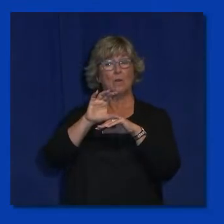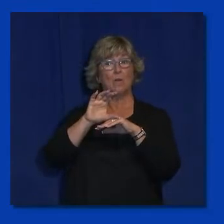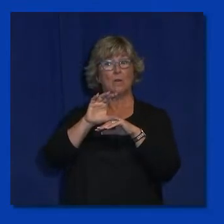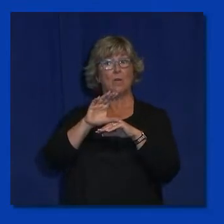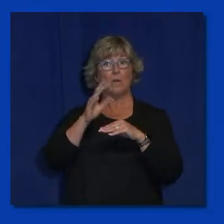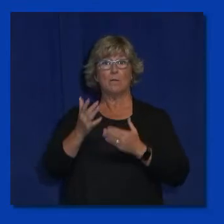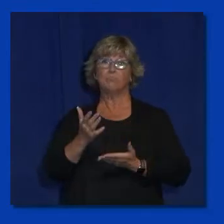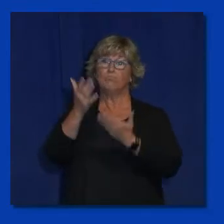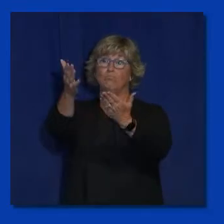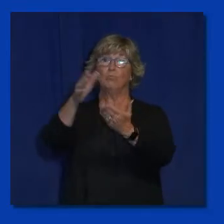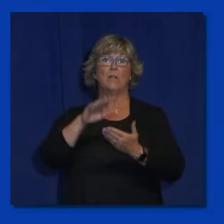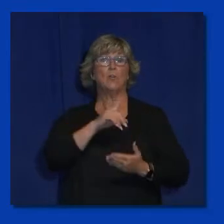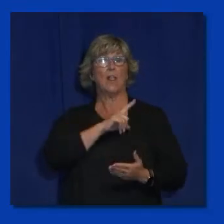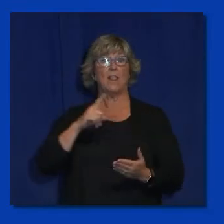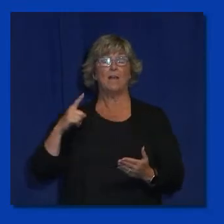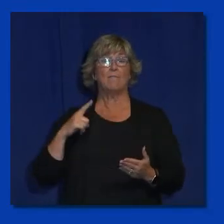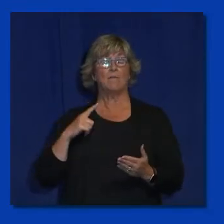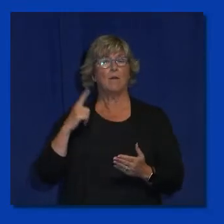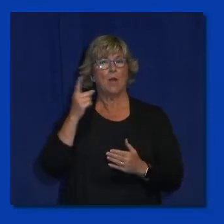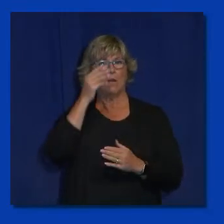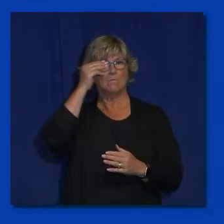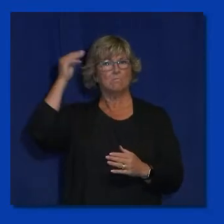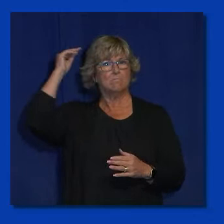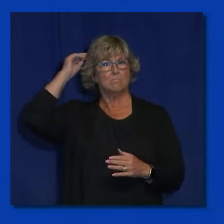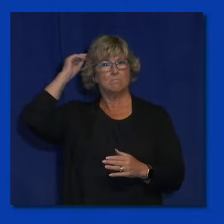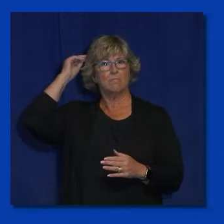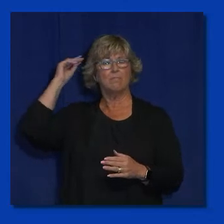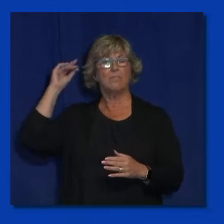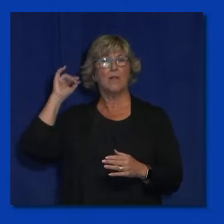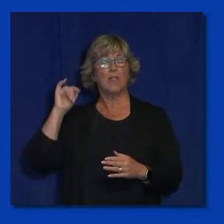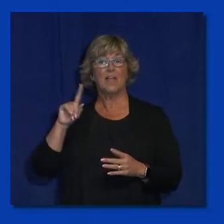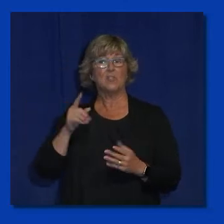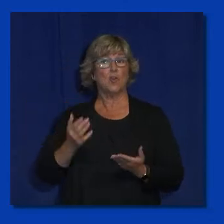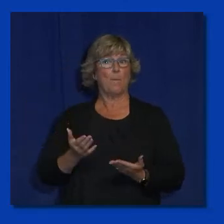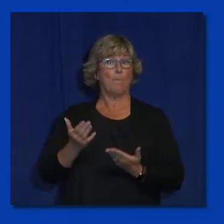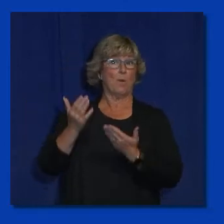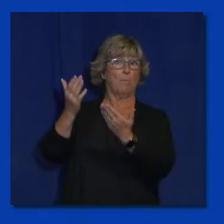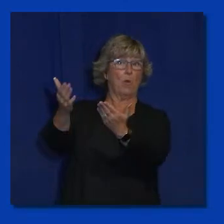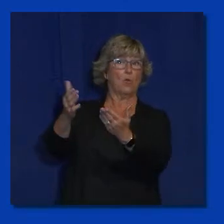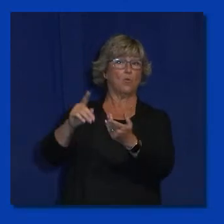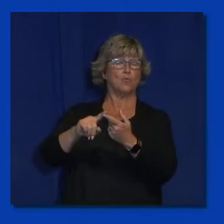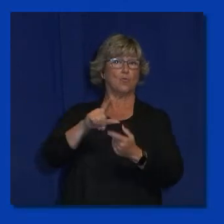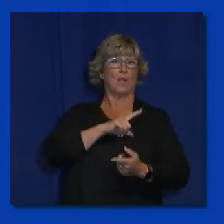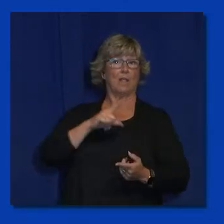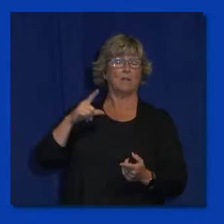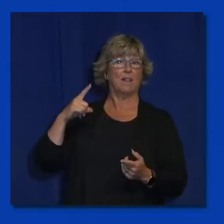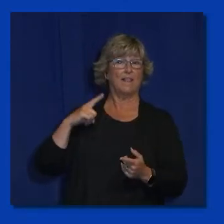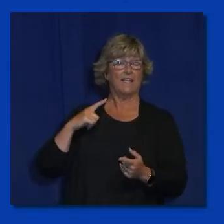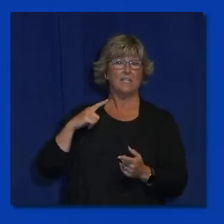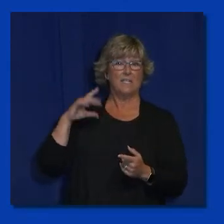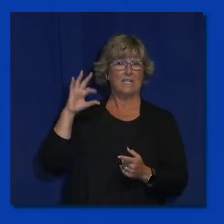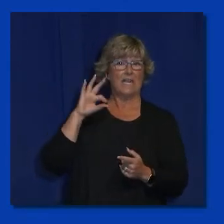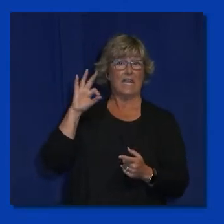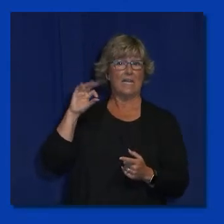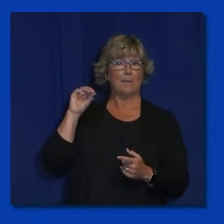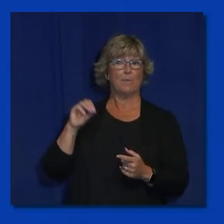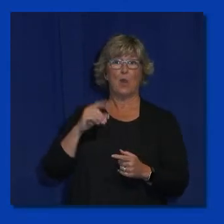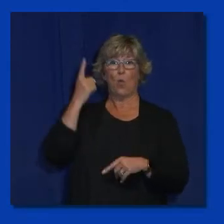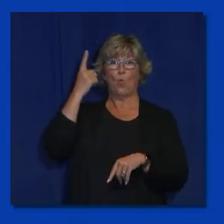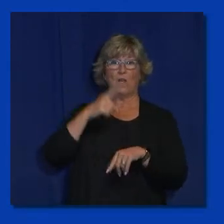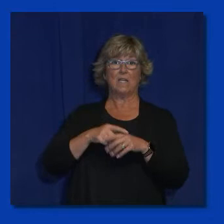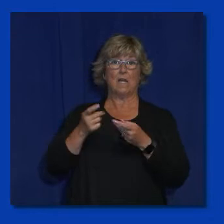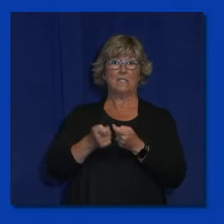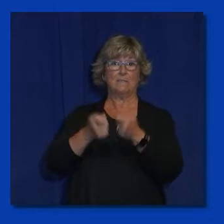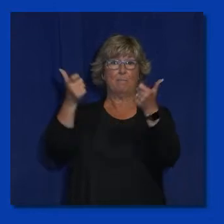to the legislature, and again, mindful always of this being a proposal to the legislature, 99%, to be one-time